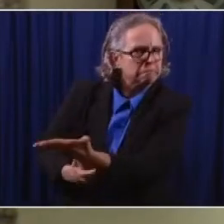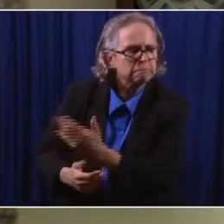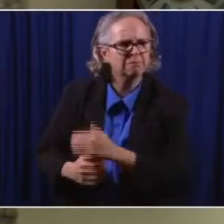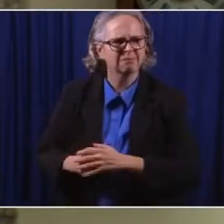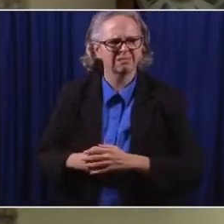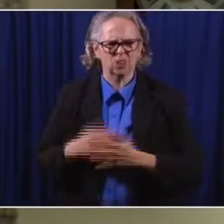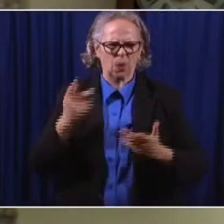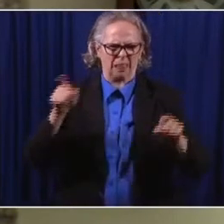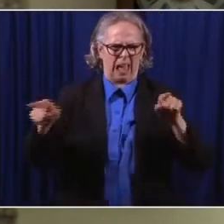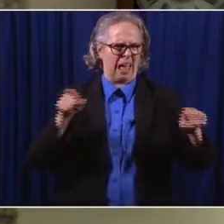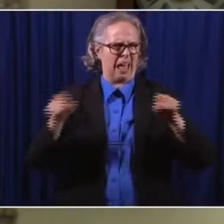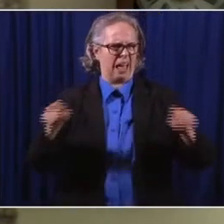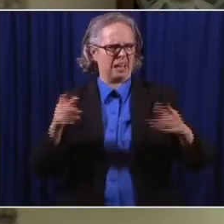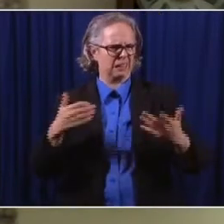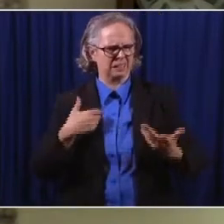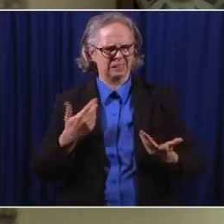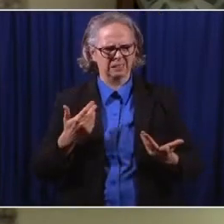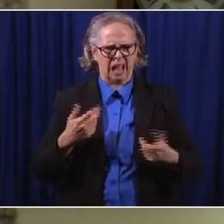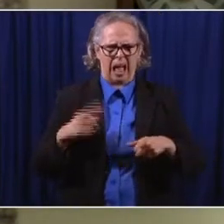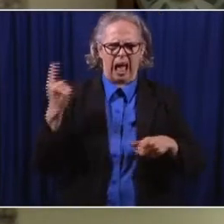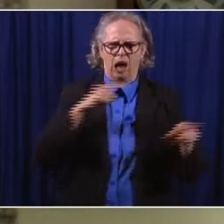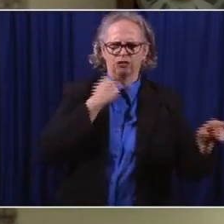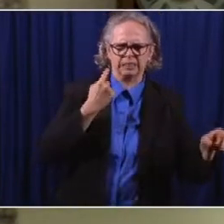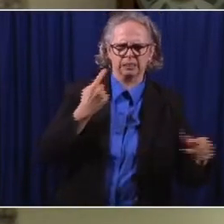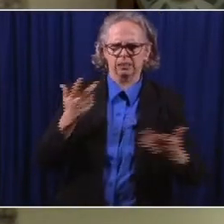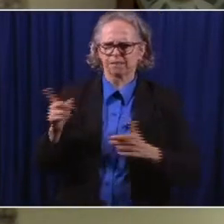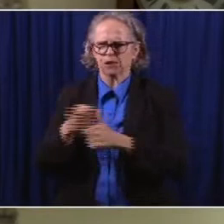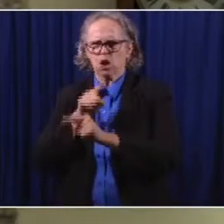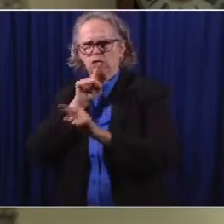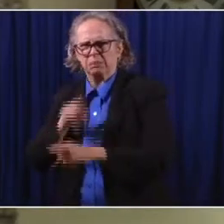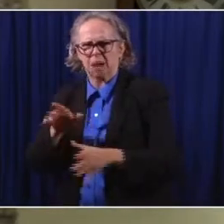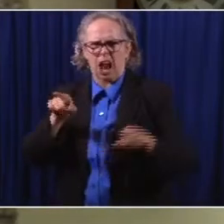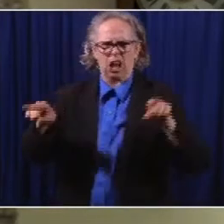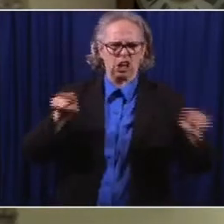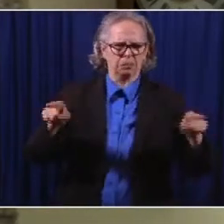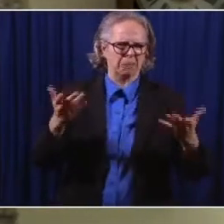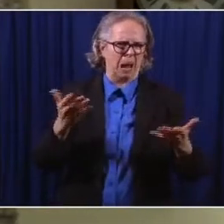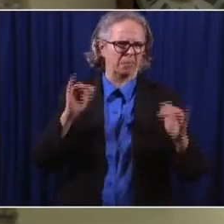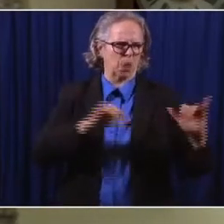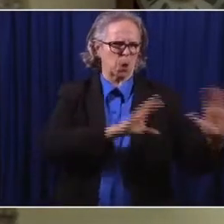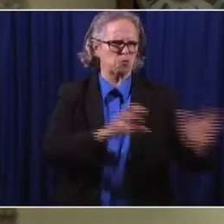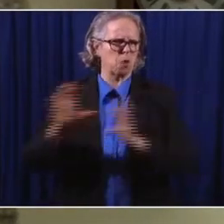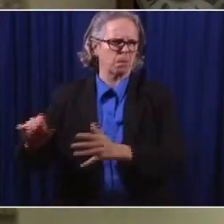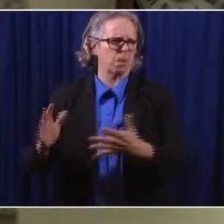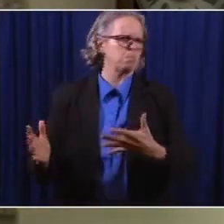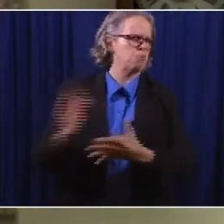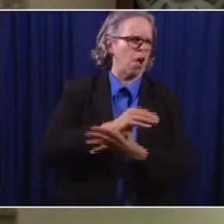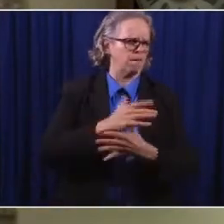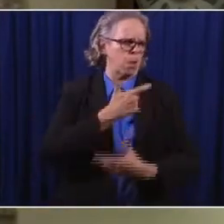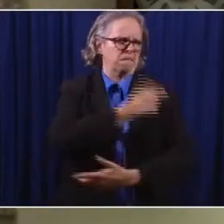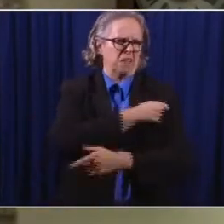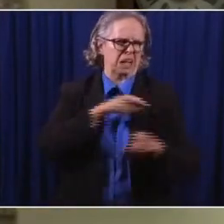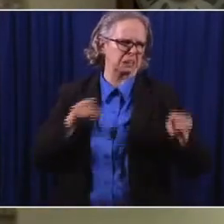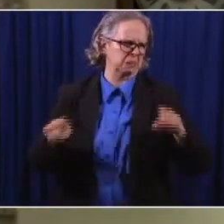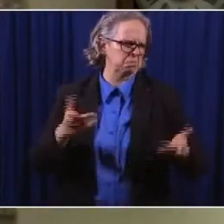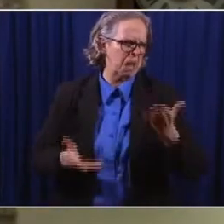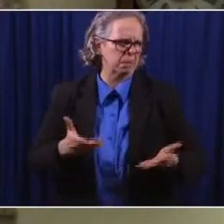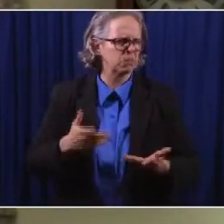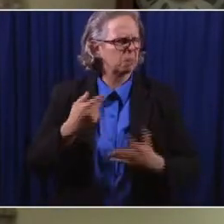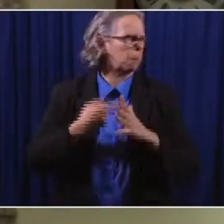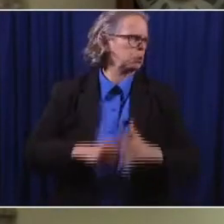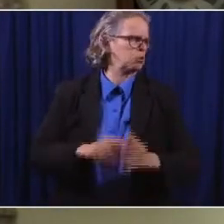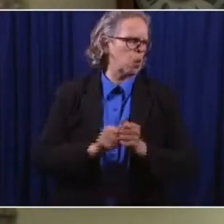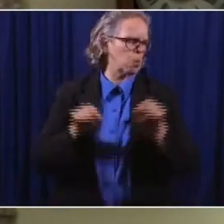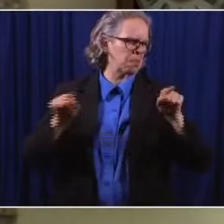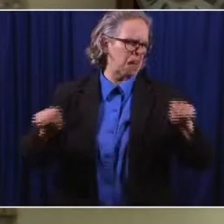big groups that I think we would be looking at as likely to start this off with. But again,